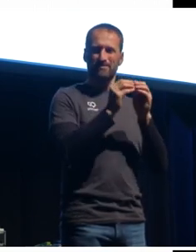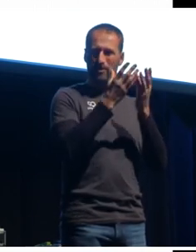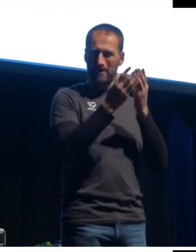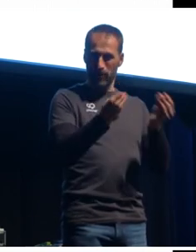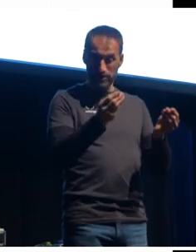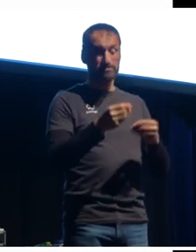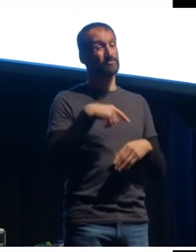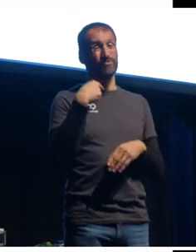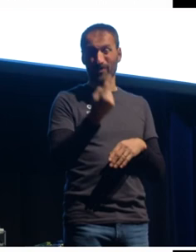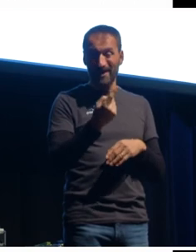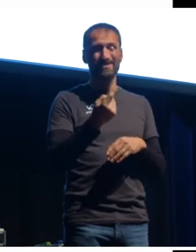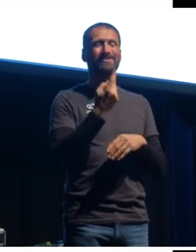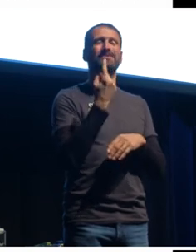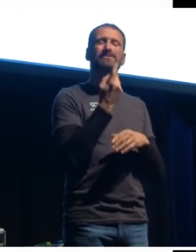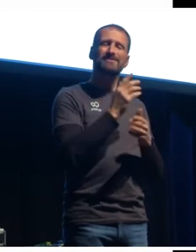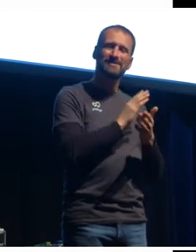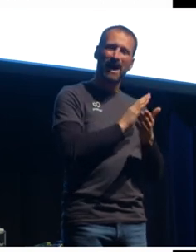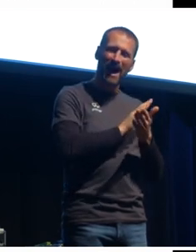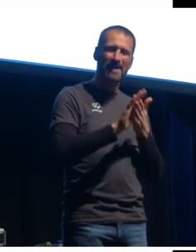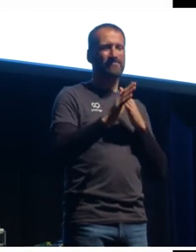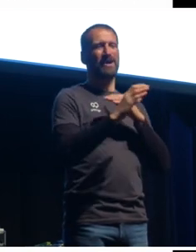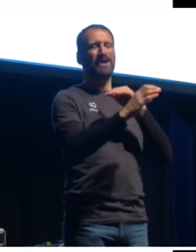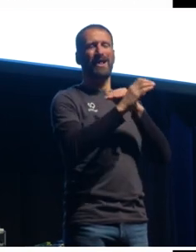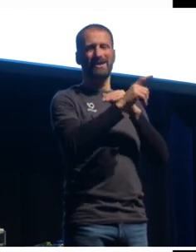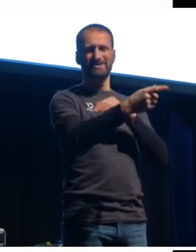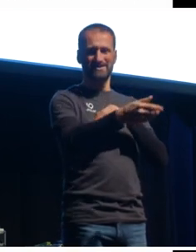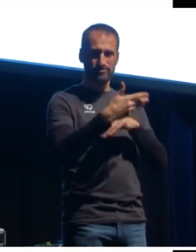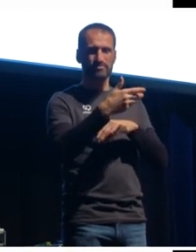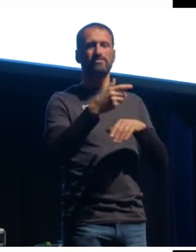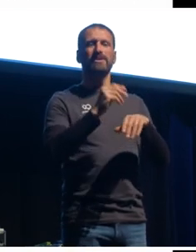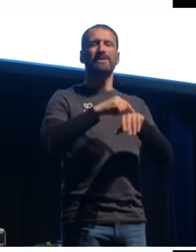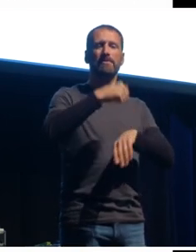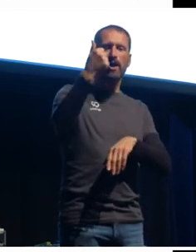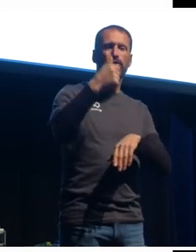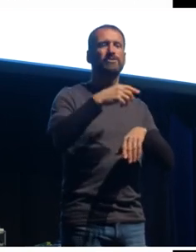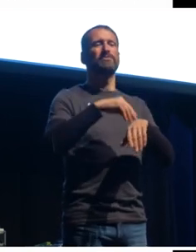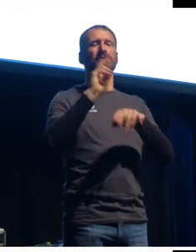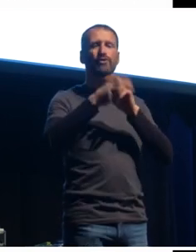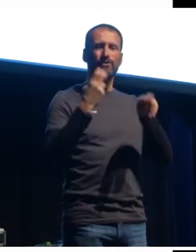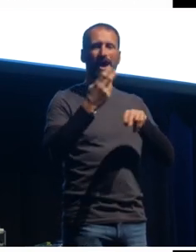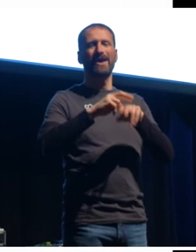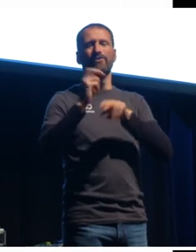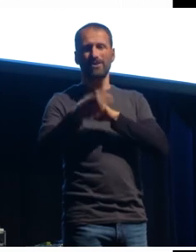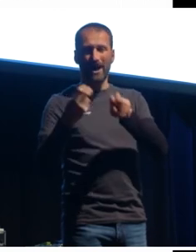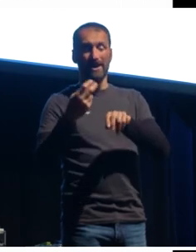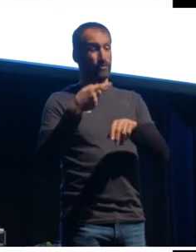simple clients, added retries, added timeouts, added more and more reliability sort of features, and kept building on from